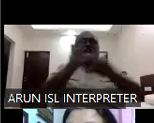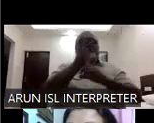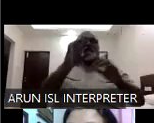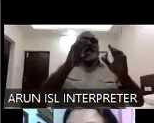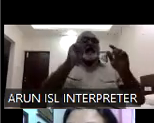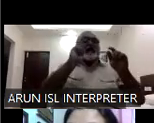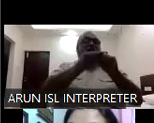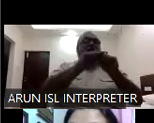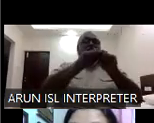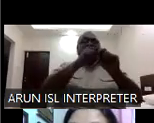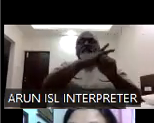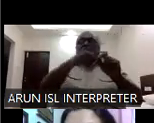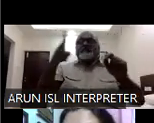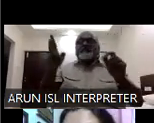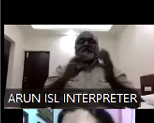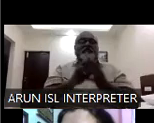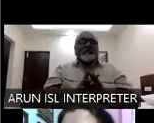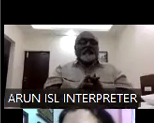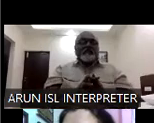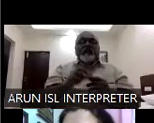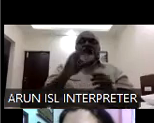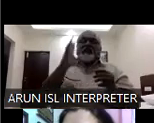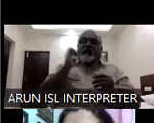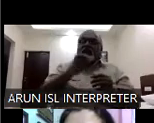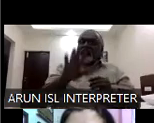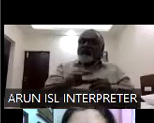Have you heard this term, activity mapping? Yes or no?